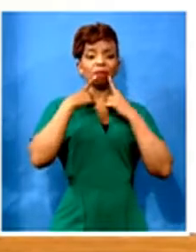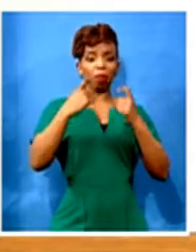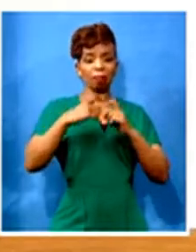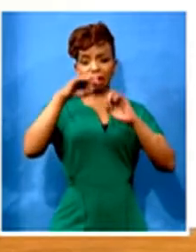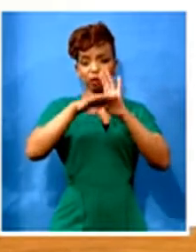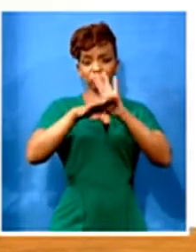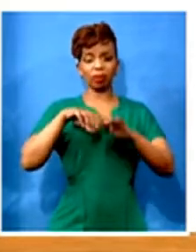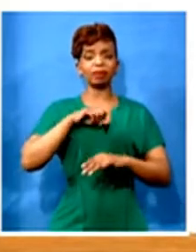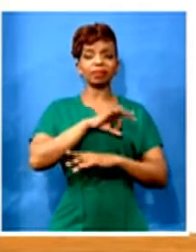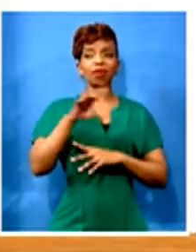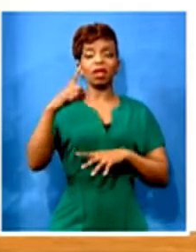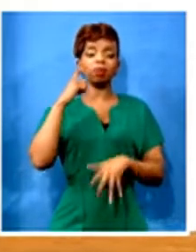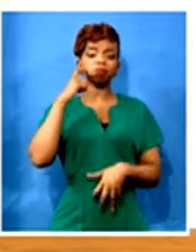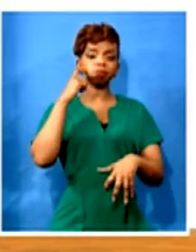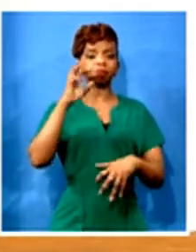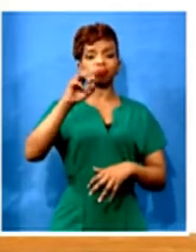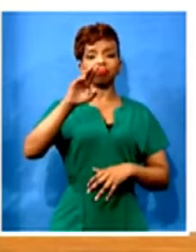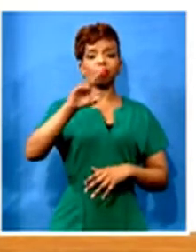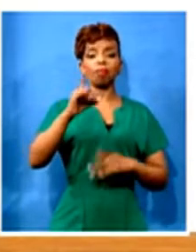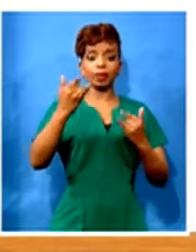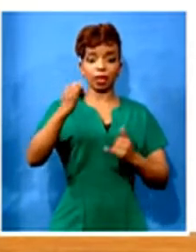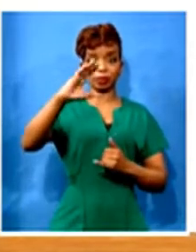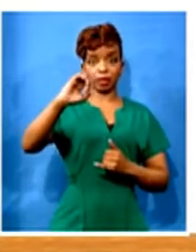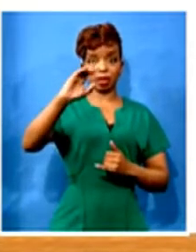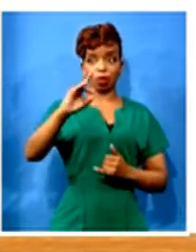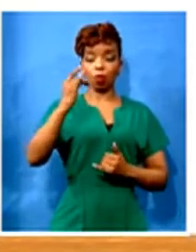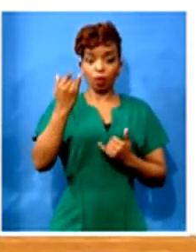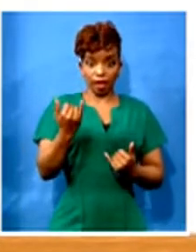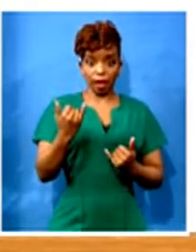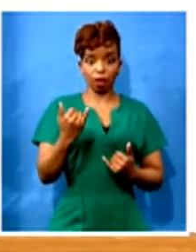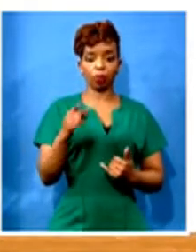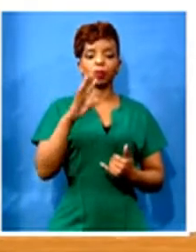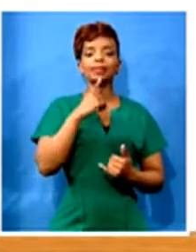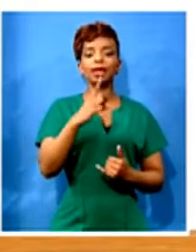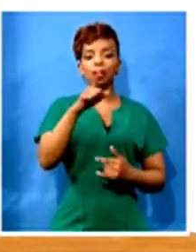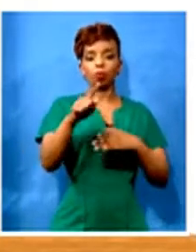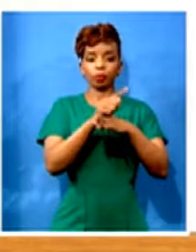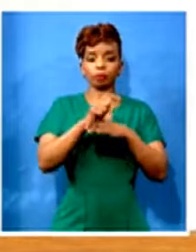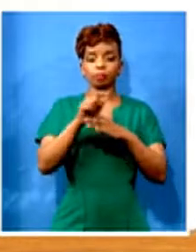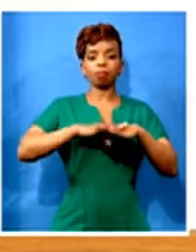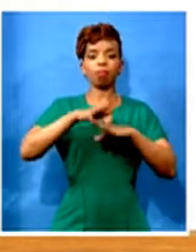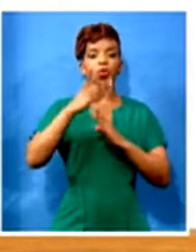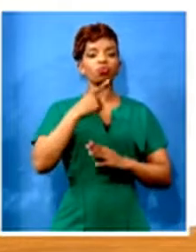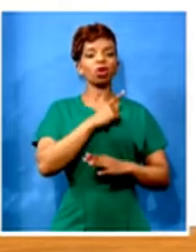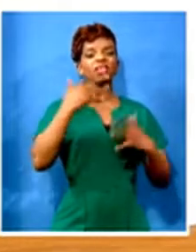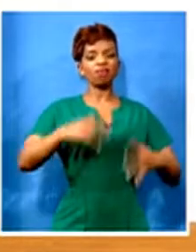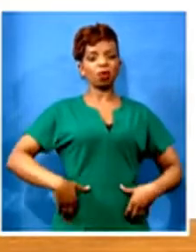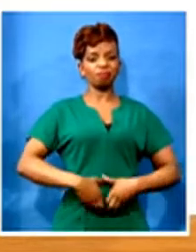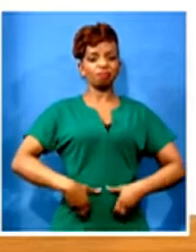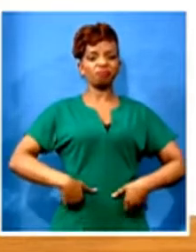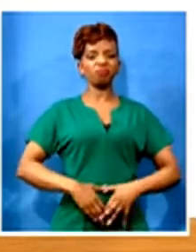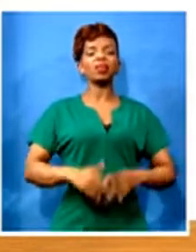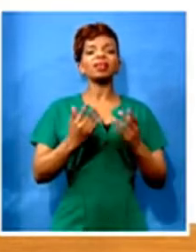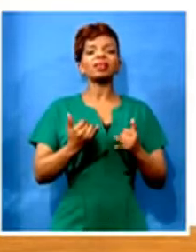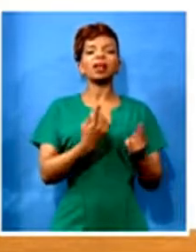that they're now going to train more gynecologists to work in those wards and super specialists also to work in the